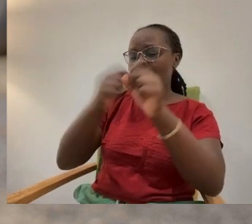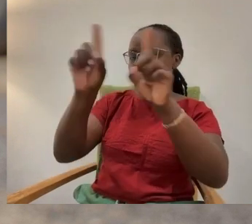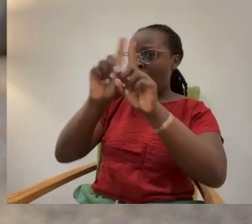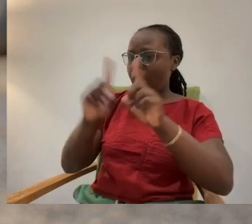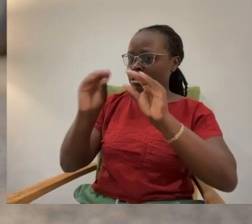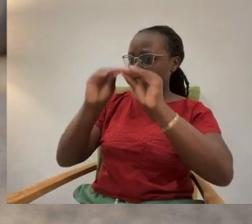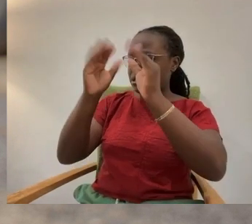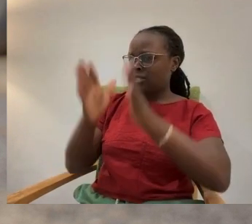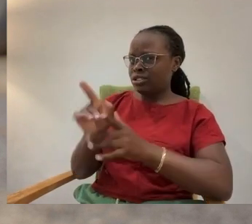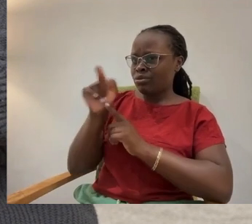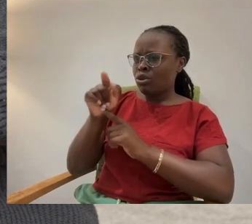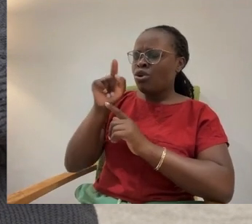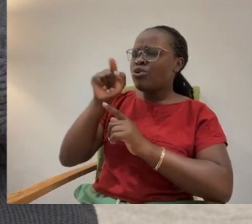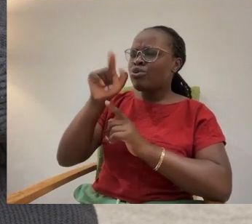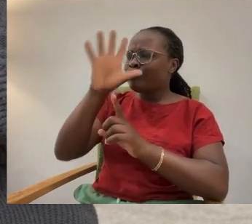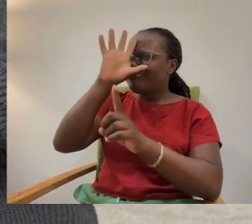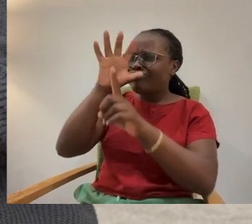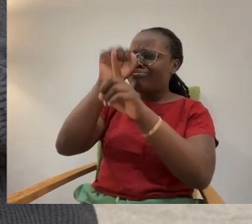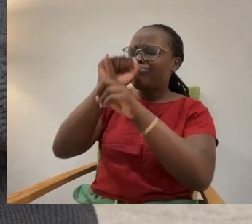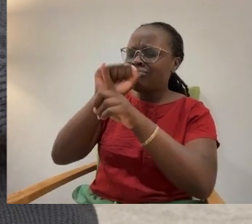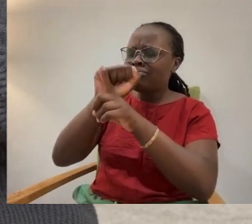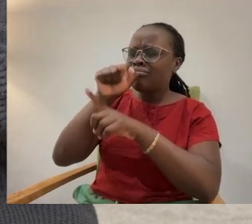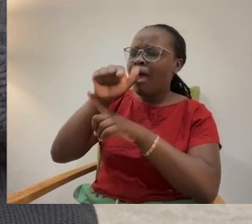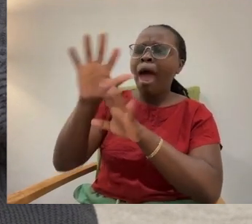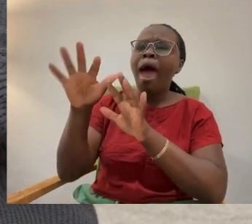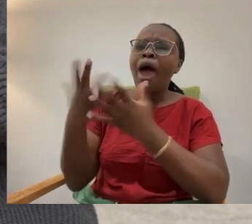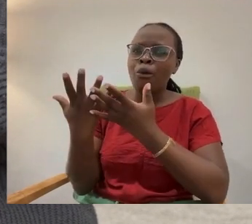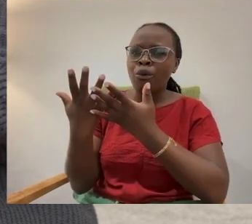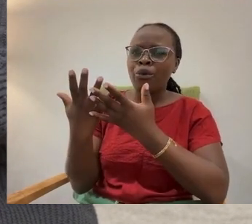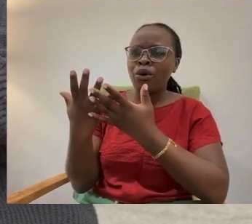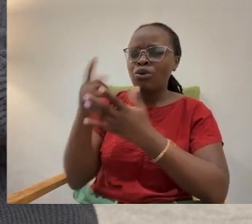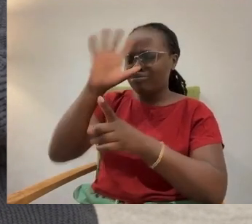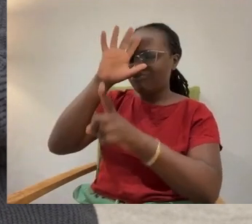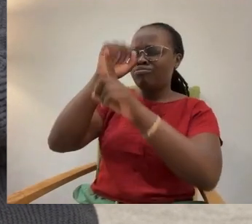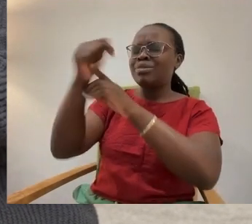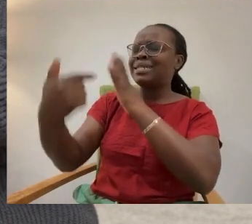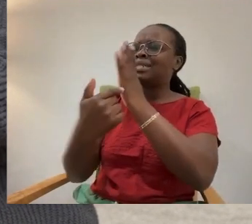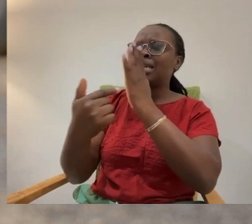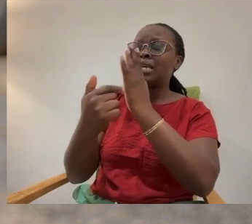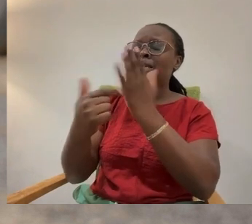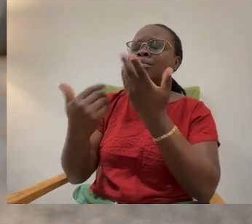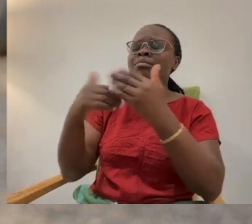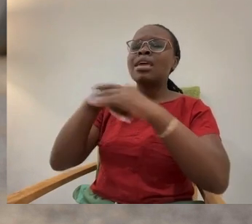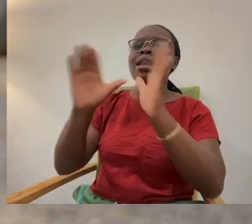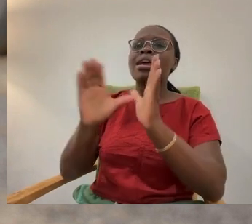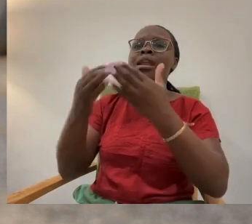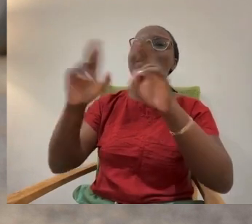teacher, how did you adapt your teaching methods to include educational technology? I